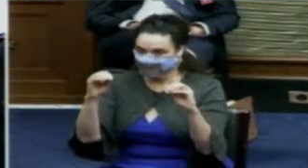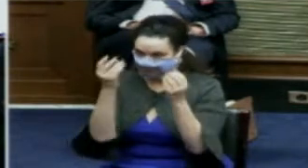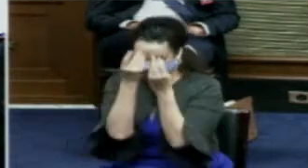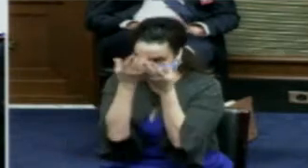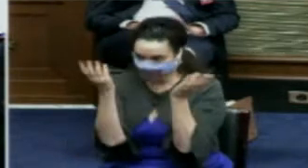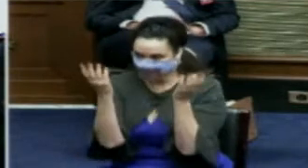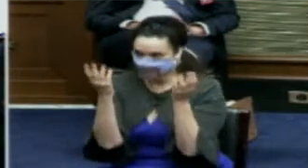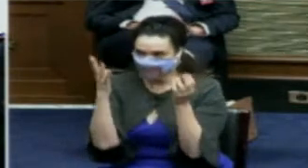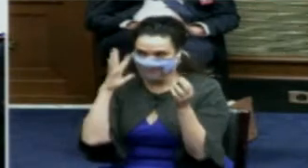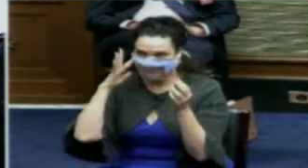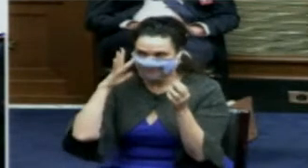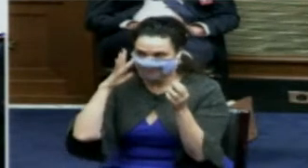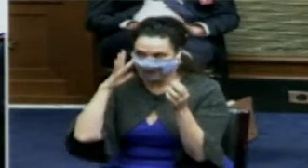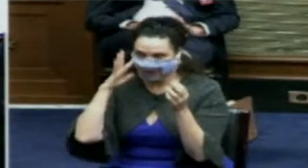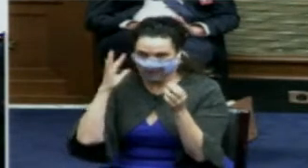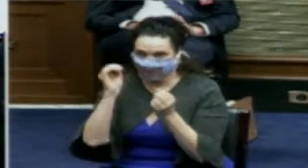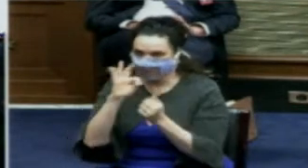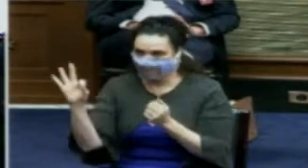Hmm?